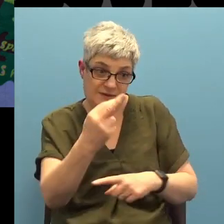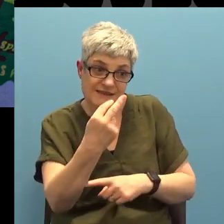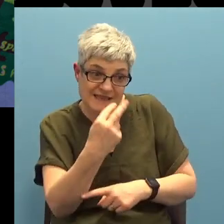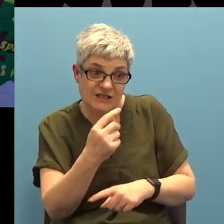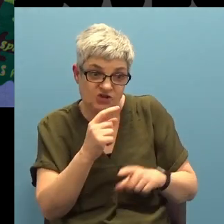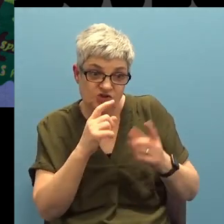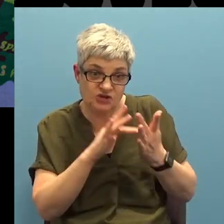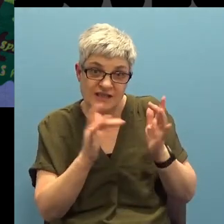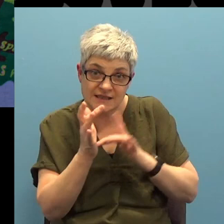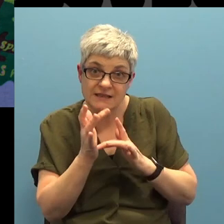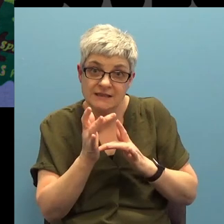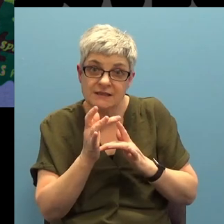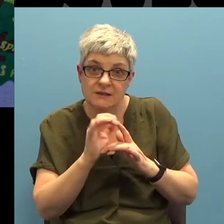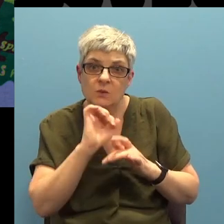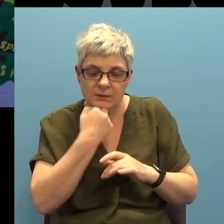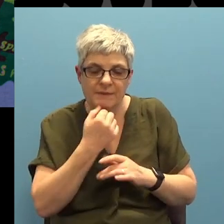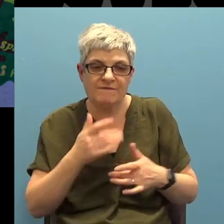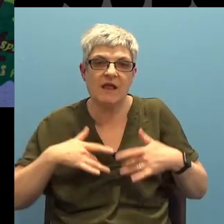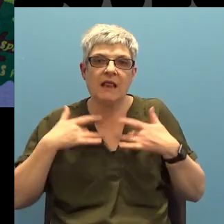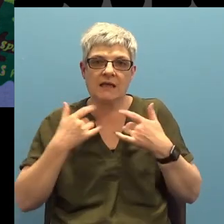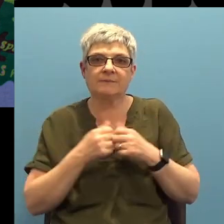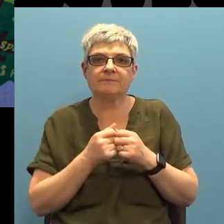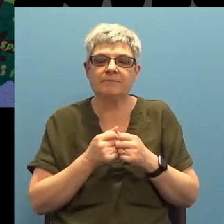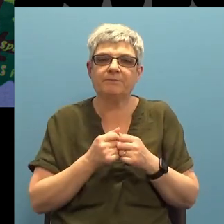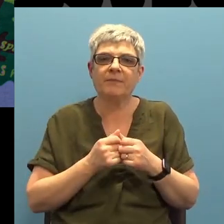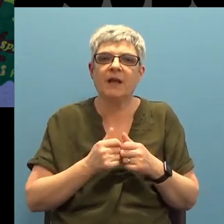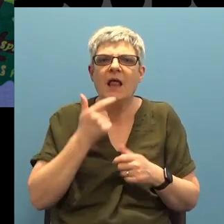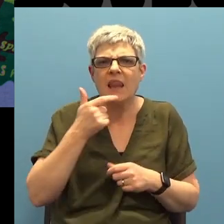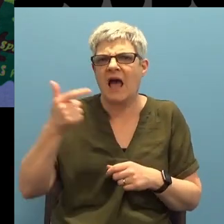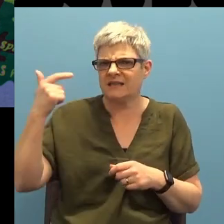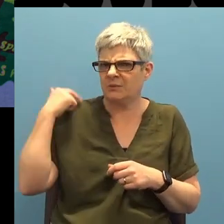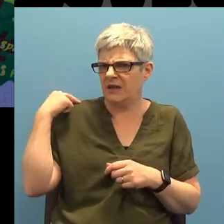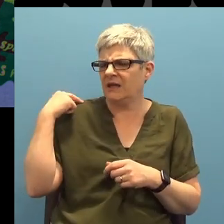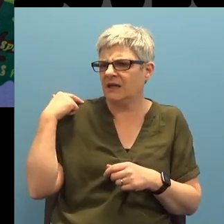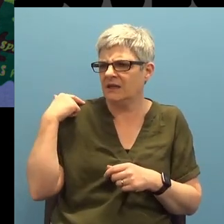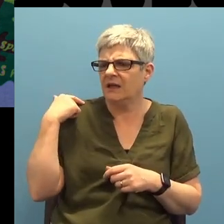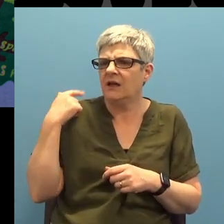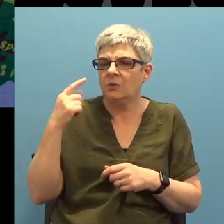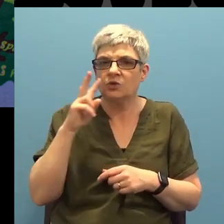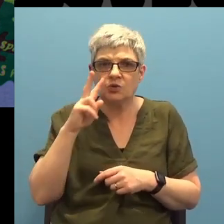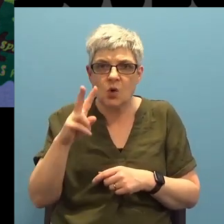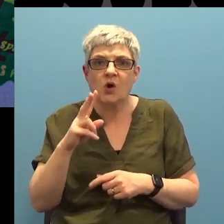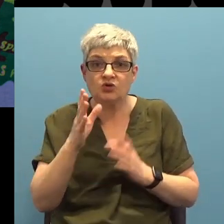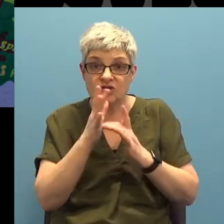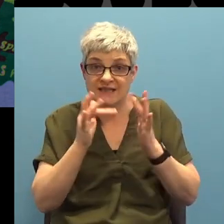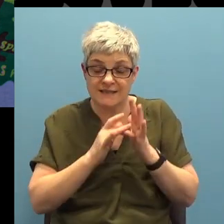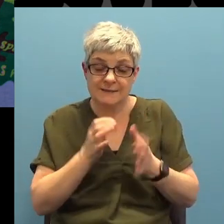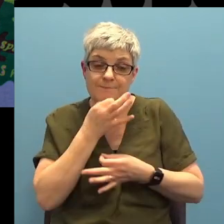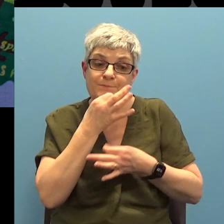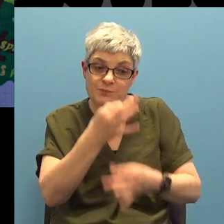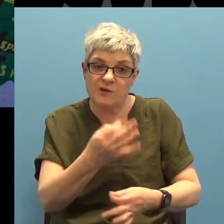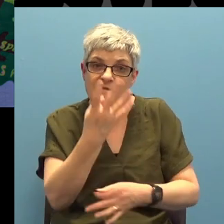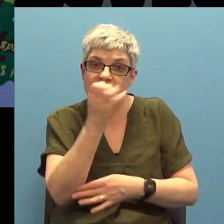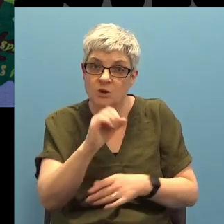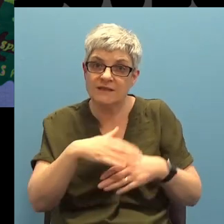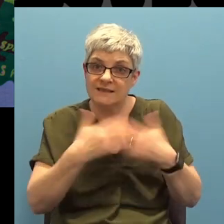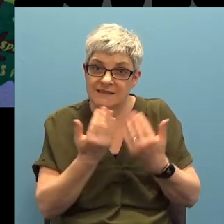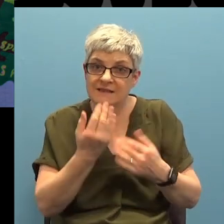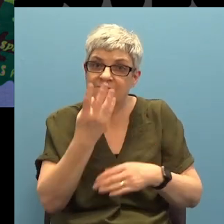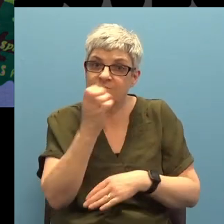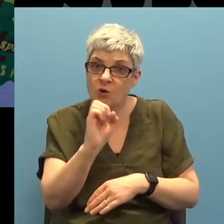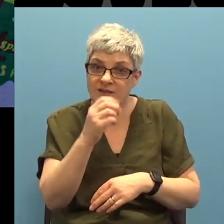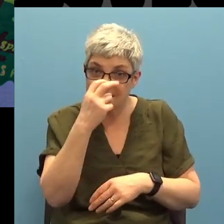feeling. Last week, we heard how Jesus had been tempted for 40 days and 40 nights in the